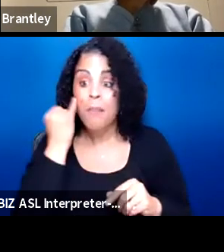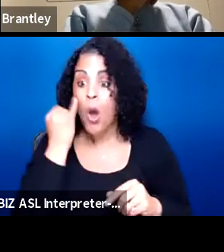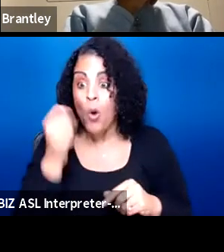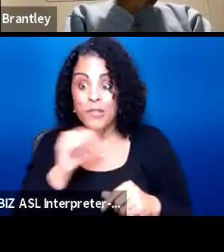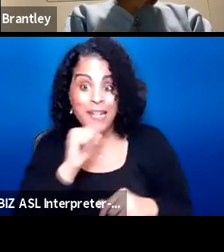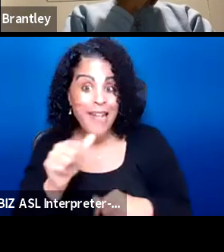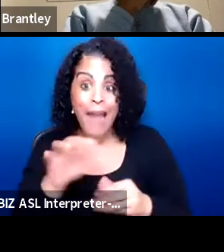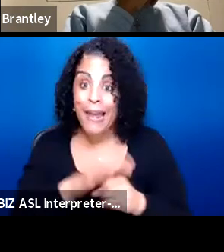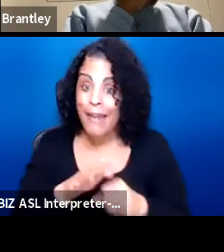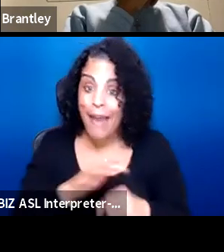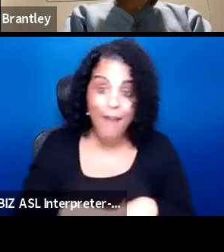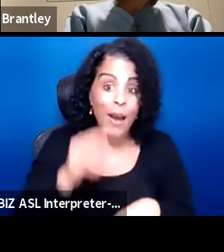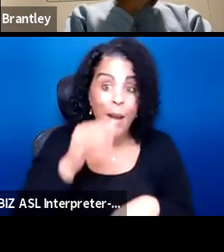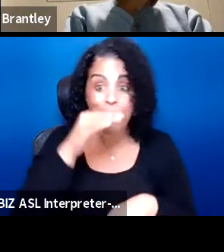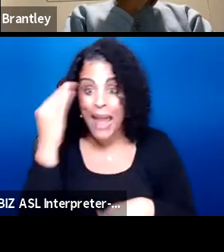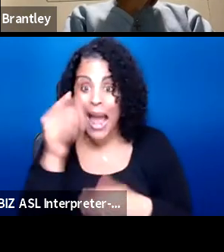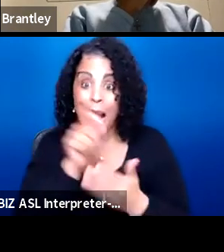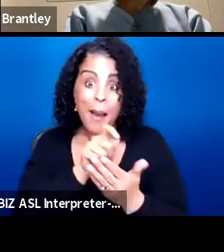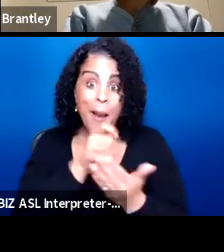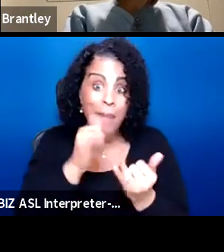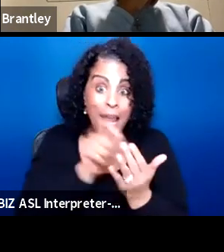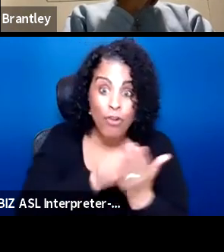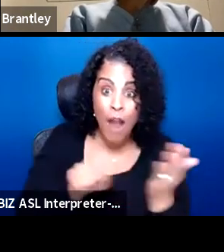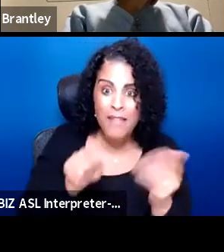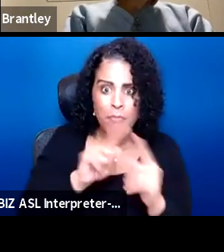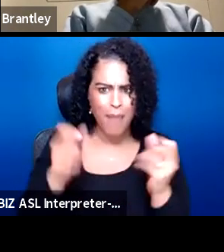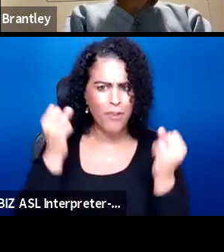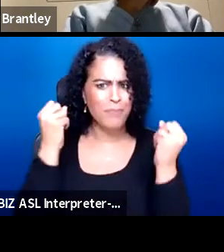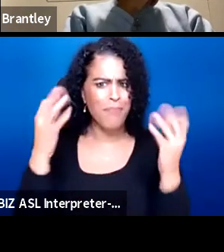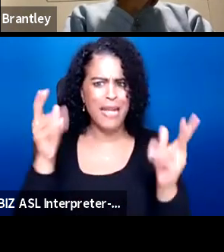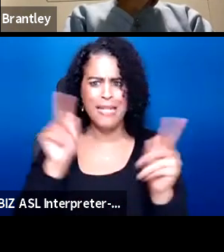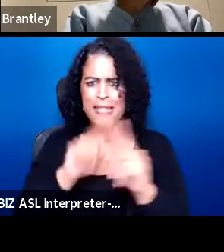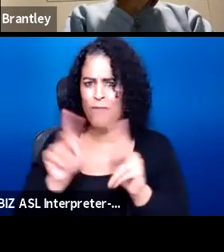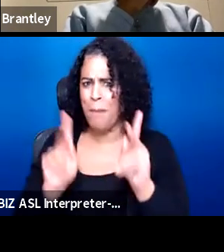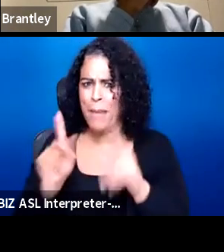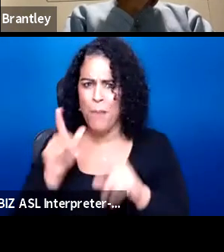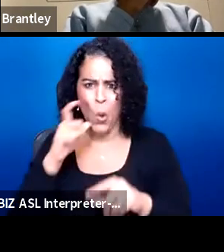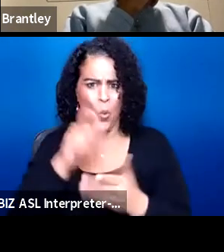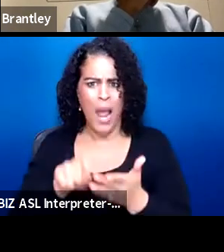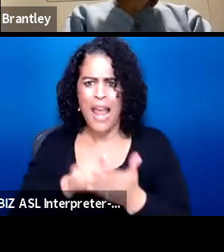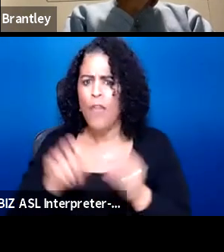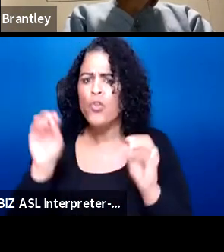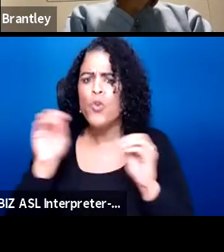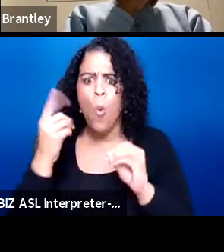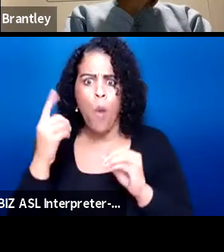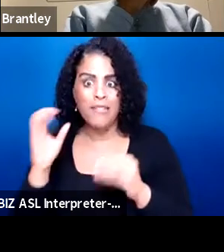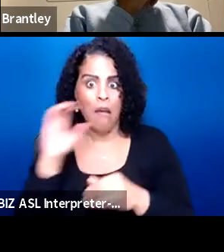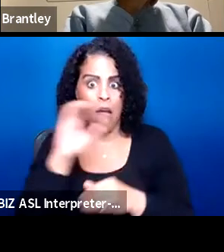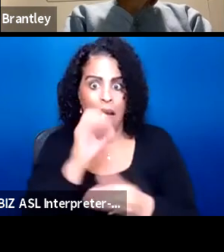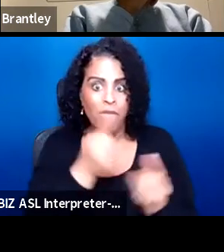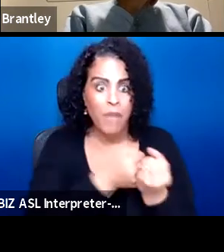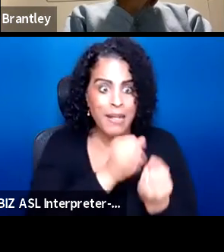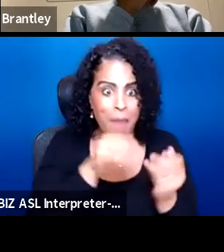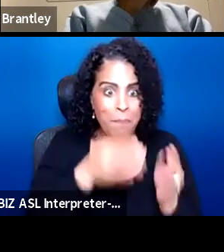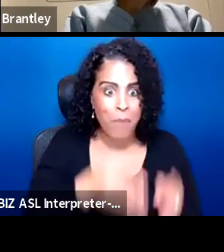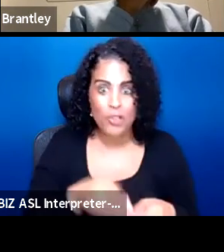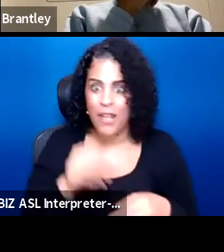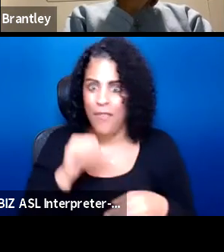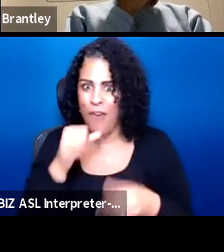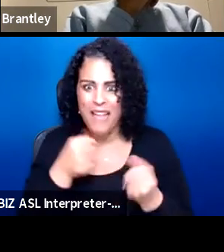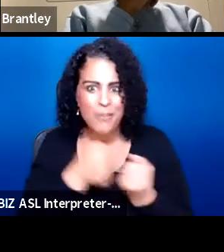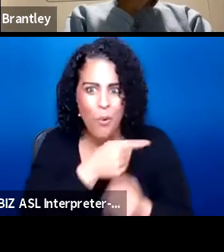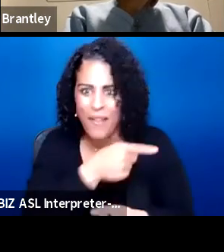Asian playwrights, when there's a plethora of people writing, no one's funding them, no one's publishing them enough, people aren't going to give back. And now